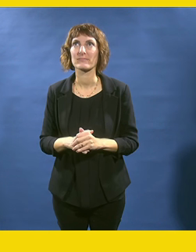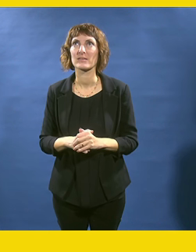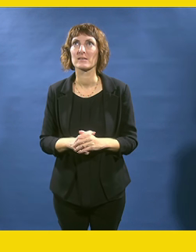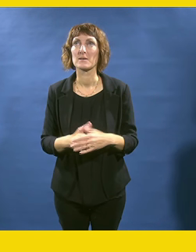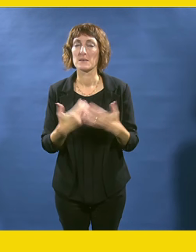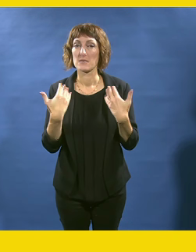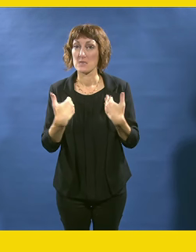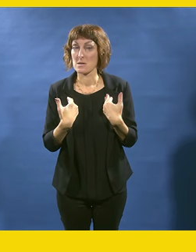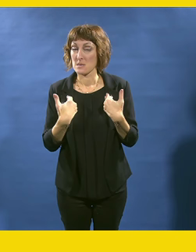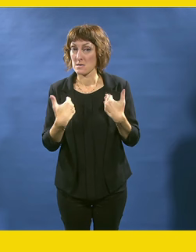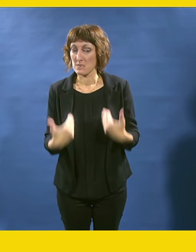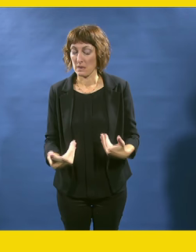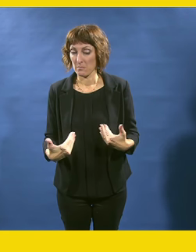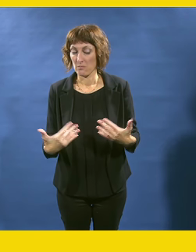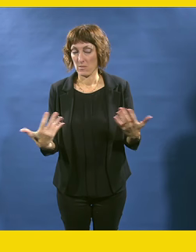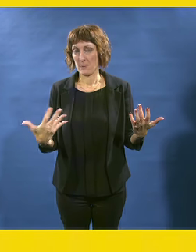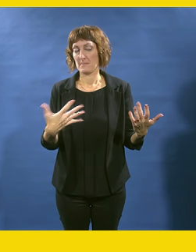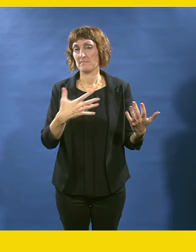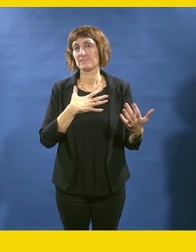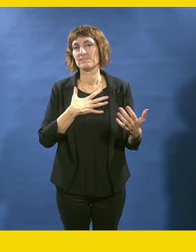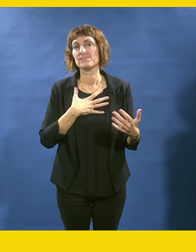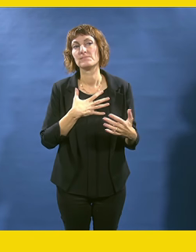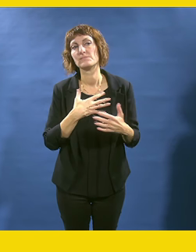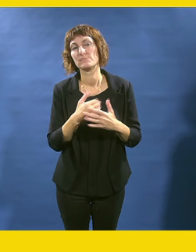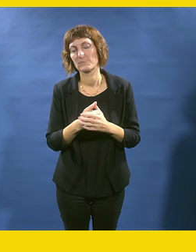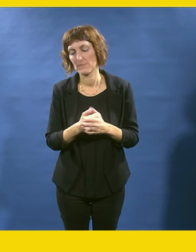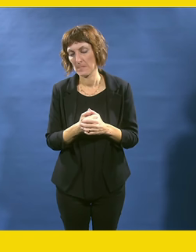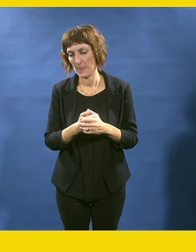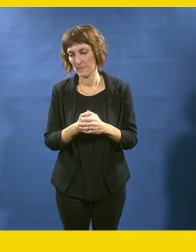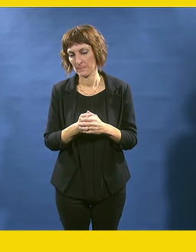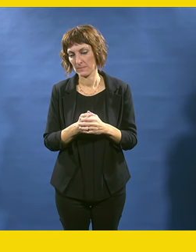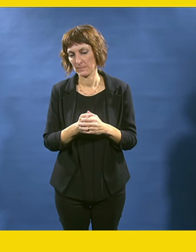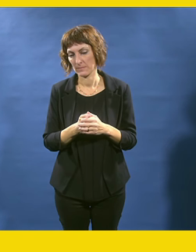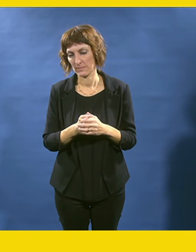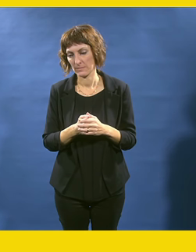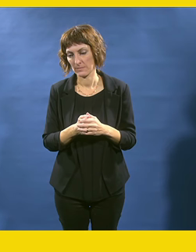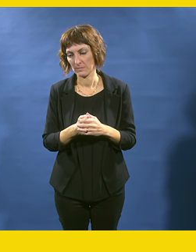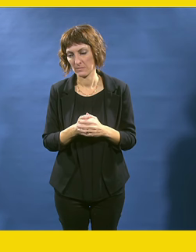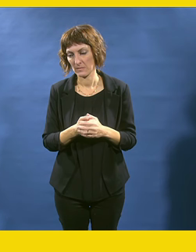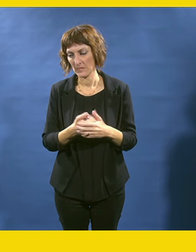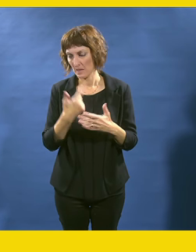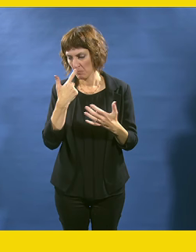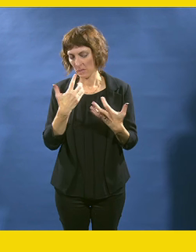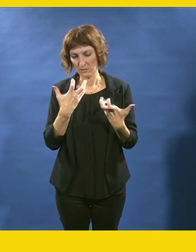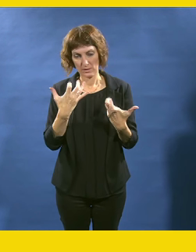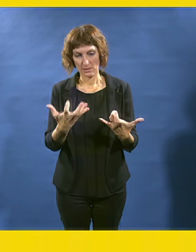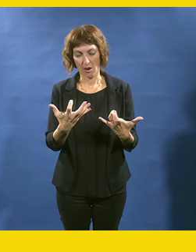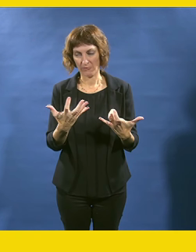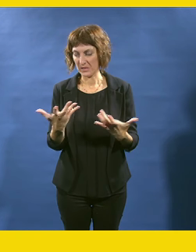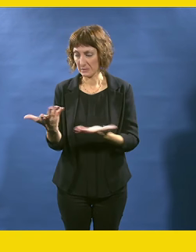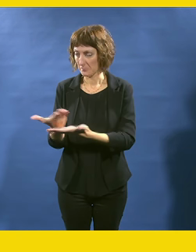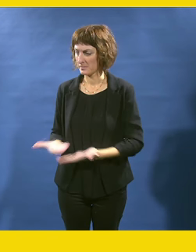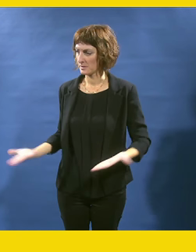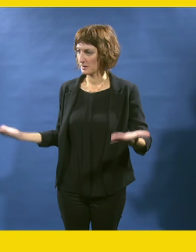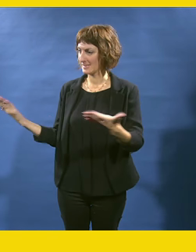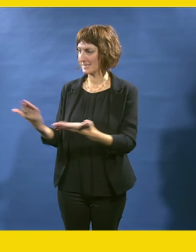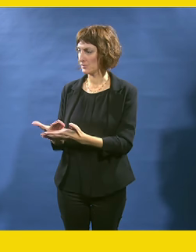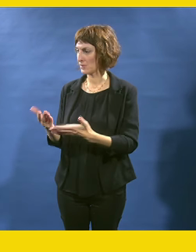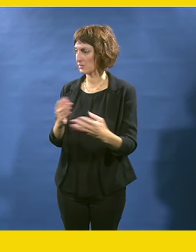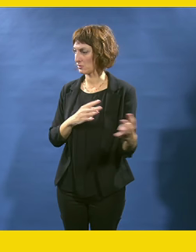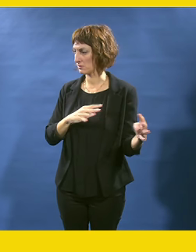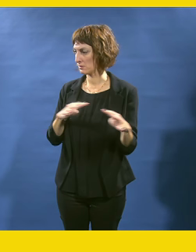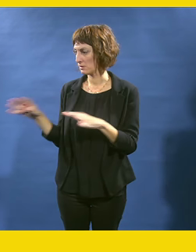I truly expect that it should make us outrage, you know? But the silence of the